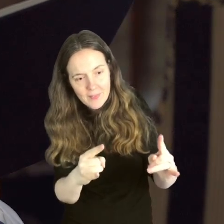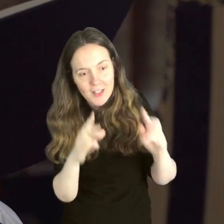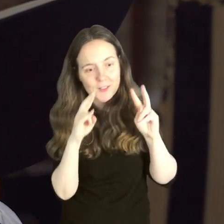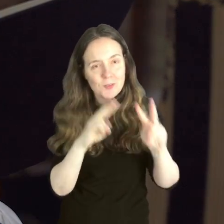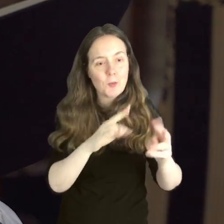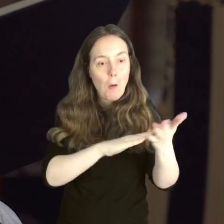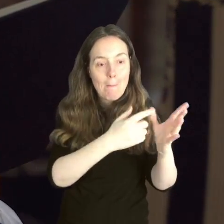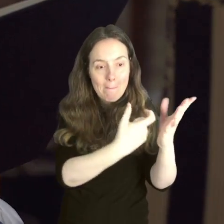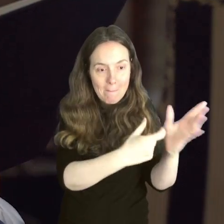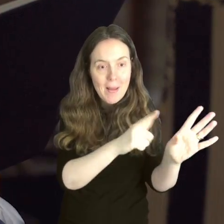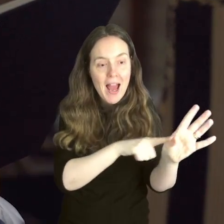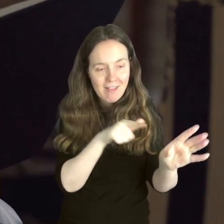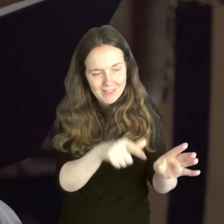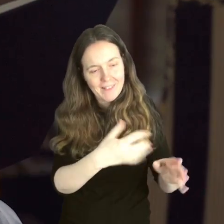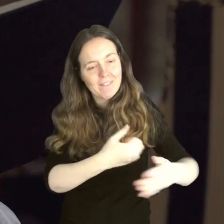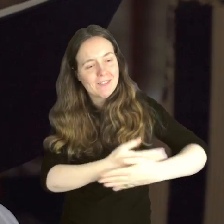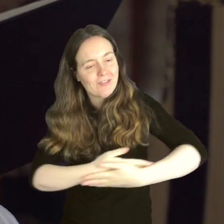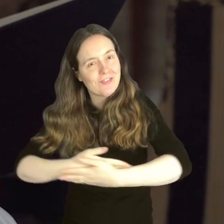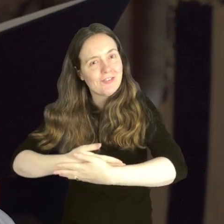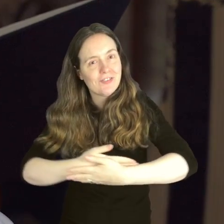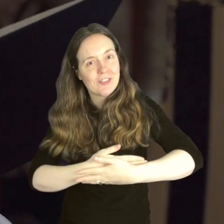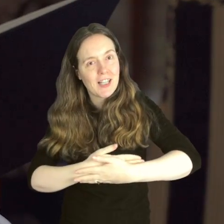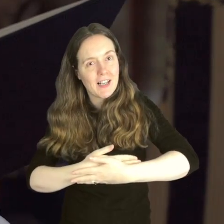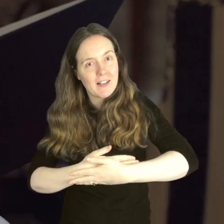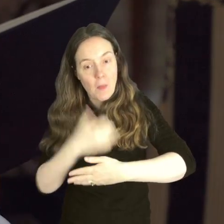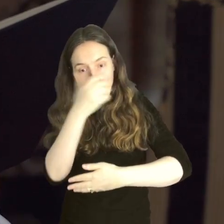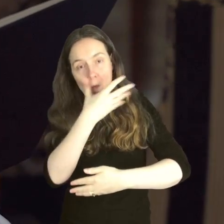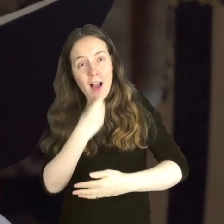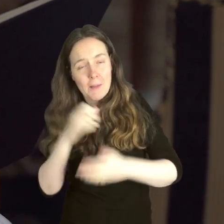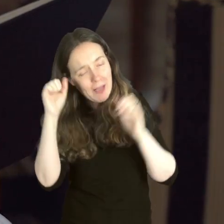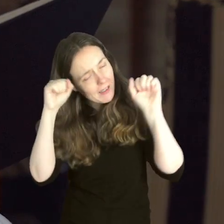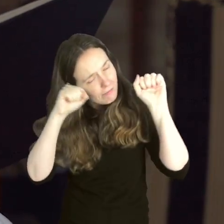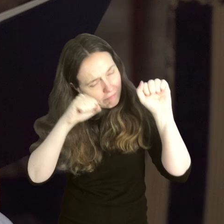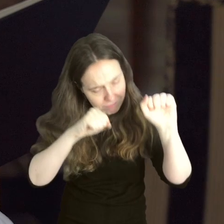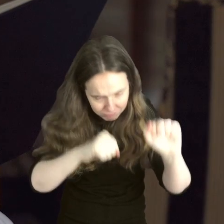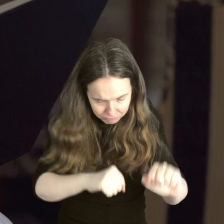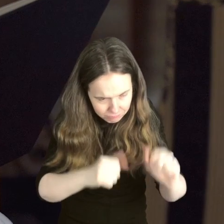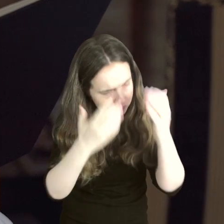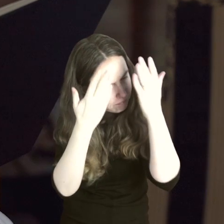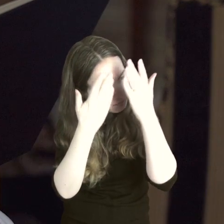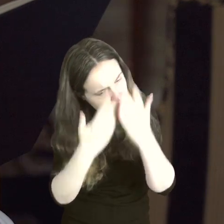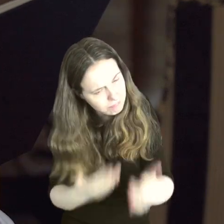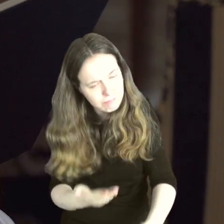mother, Mary, and they bowed down and worshipped him.